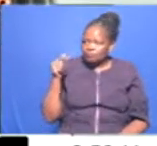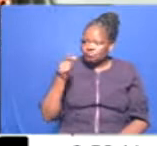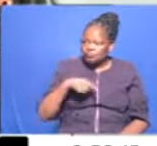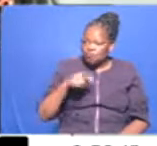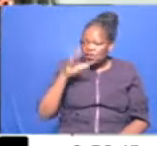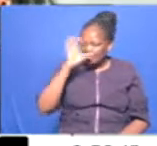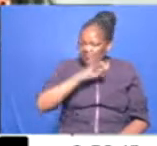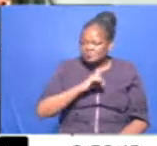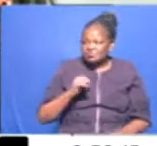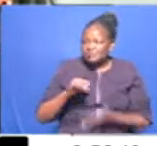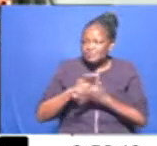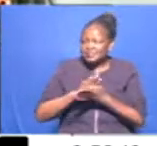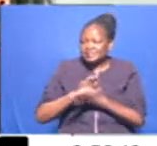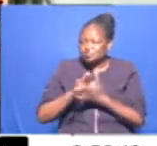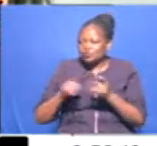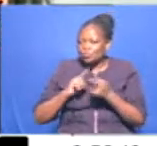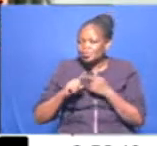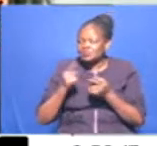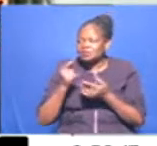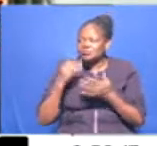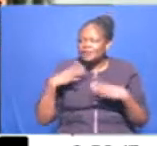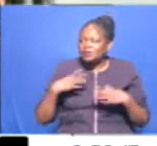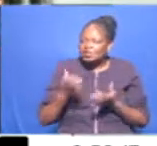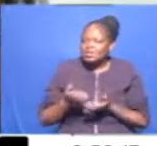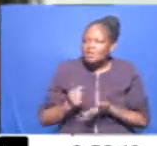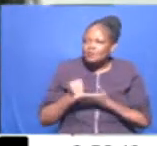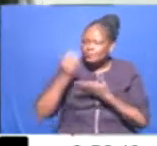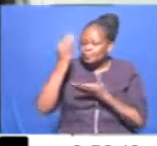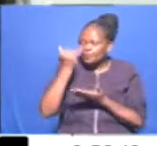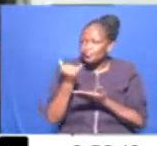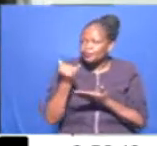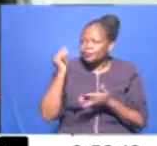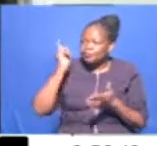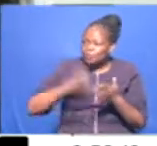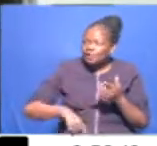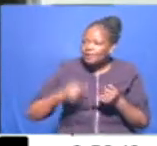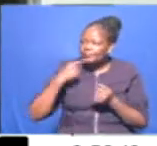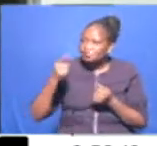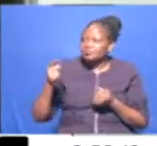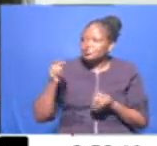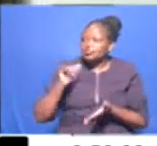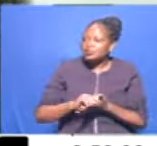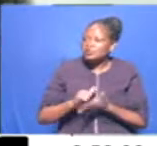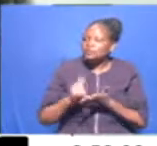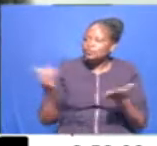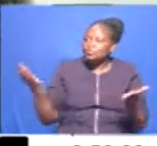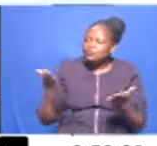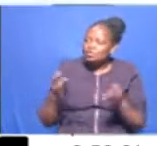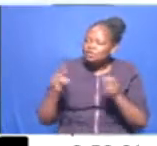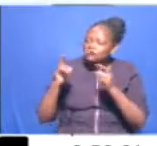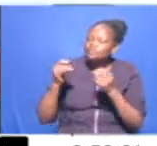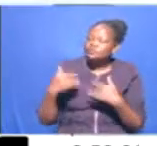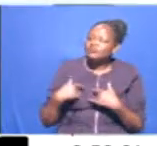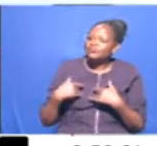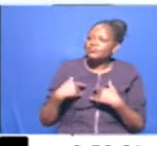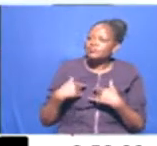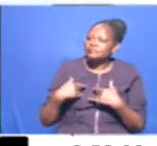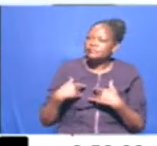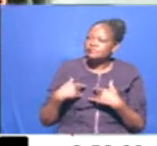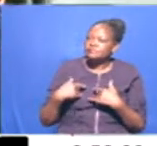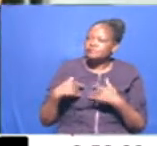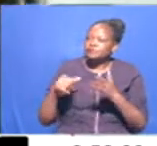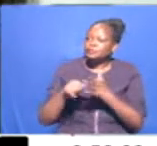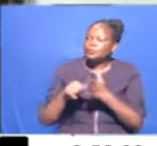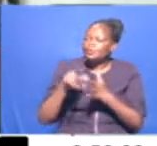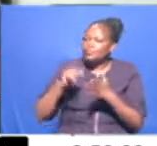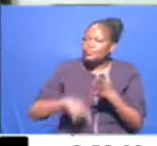basics of when someone needs help, because it is in what I am saying that is where the issues are. The problem is,